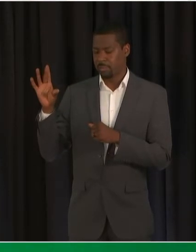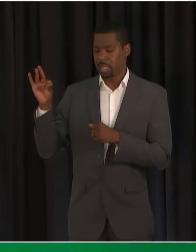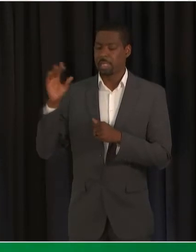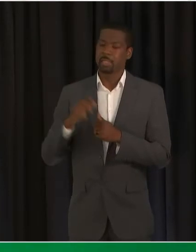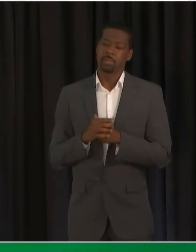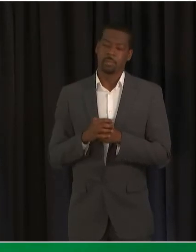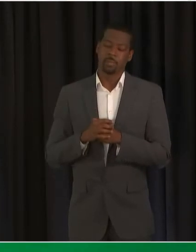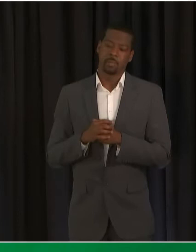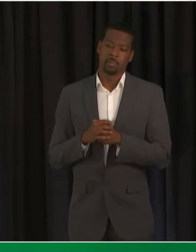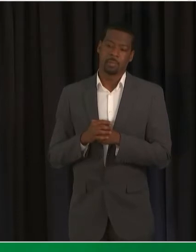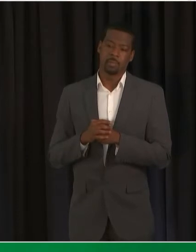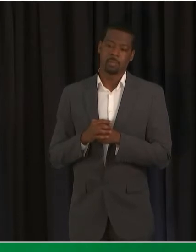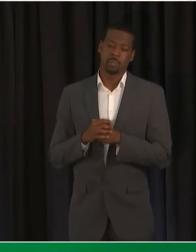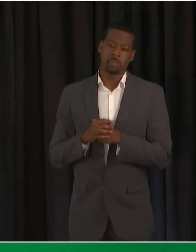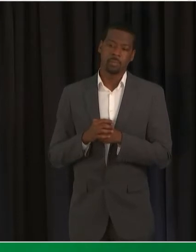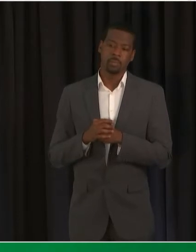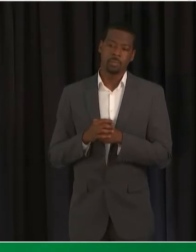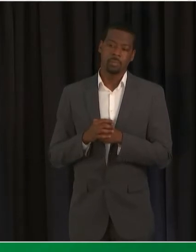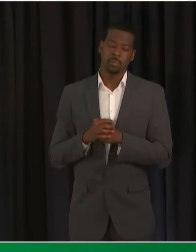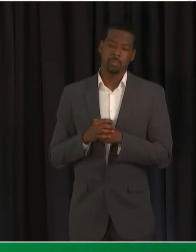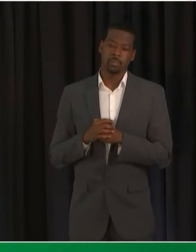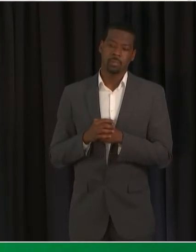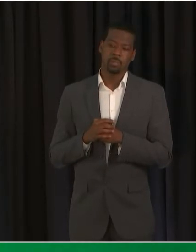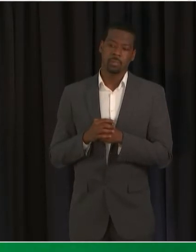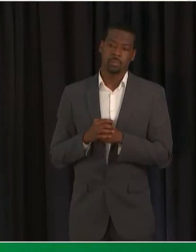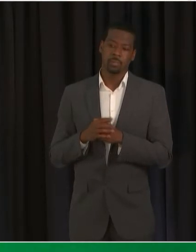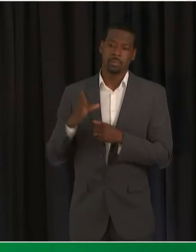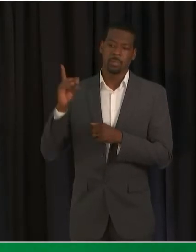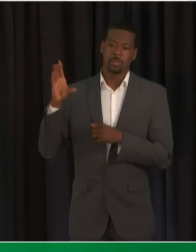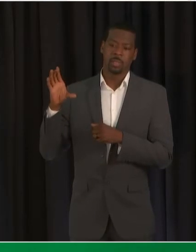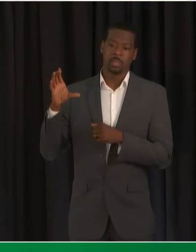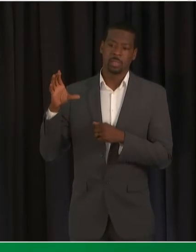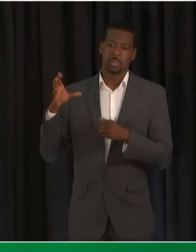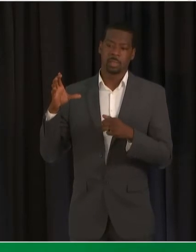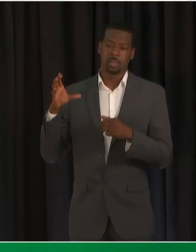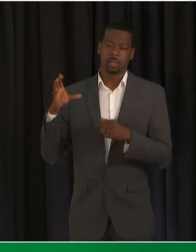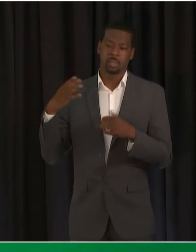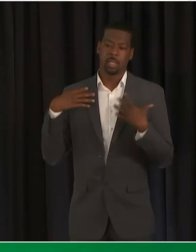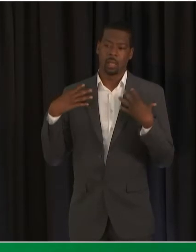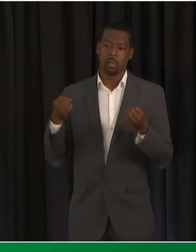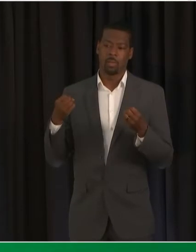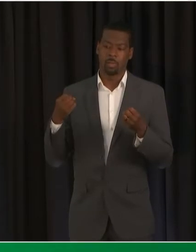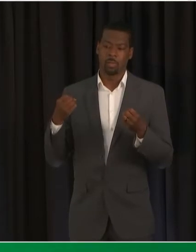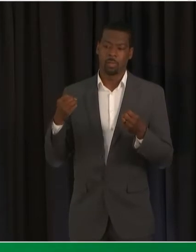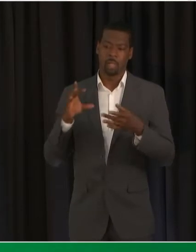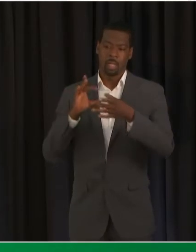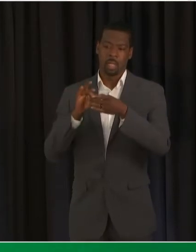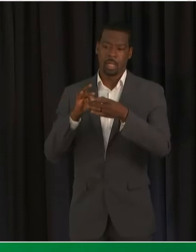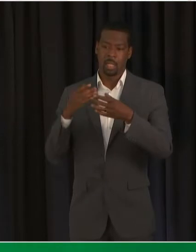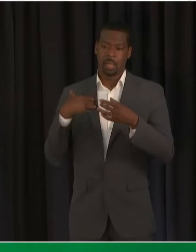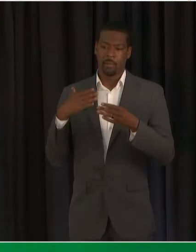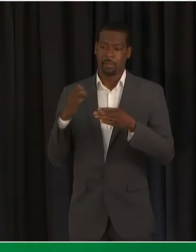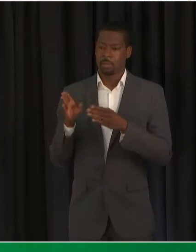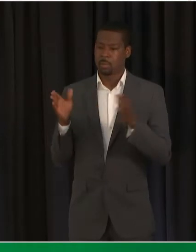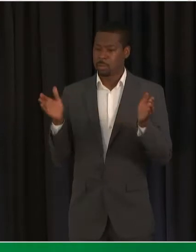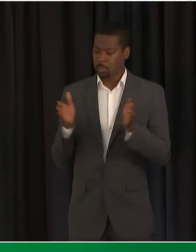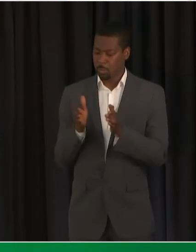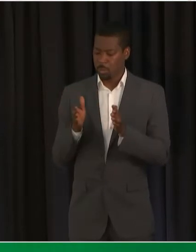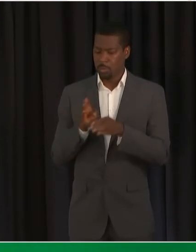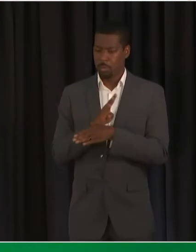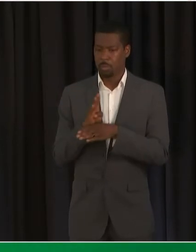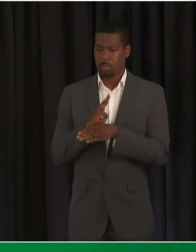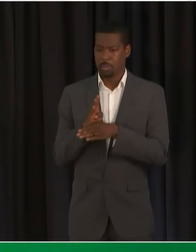202-724-8078. And last but not least, the DC Health Link is hosting a small business